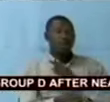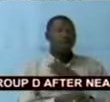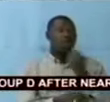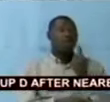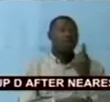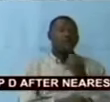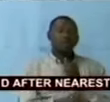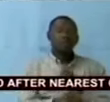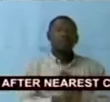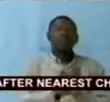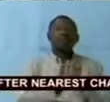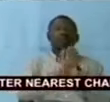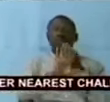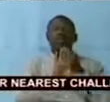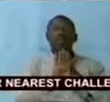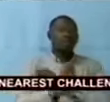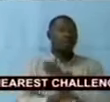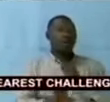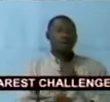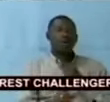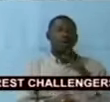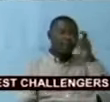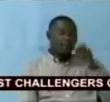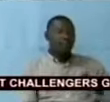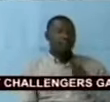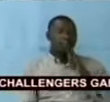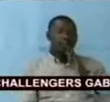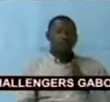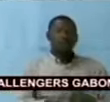our clients. Because